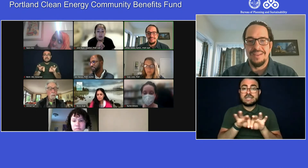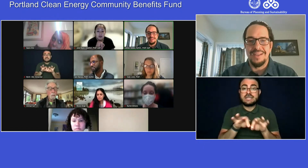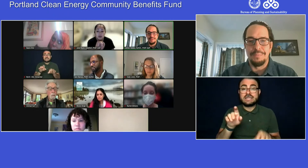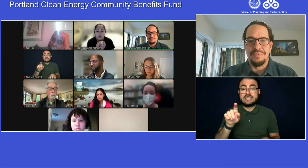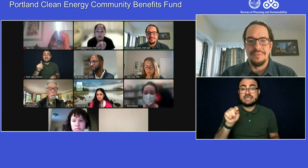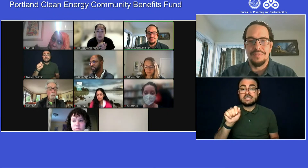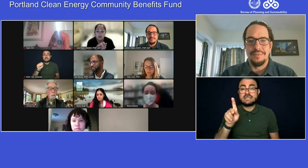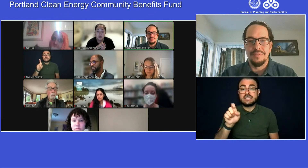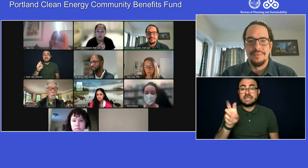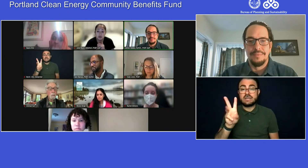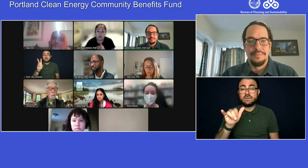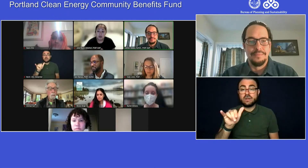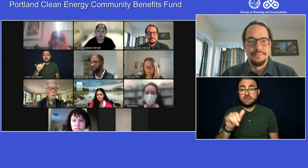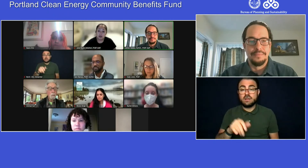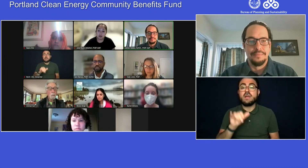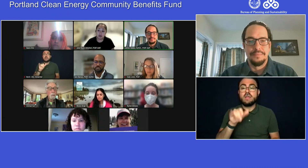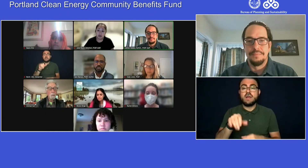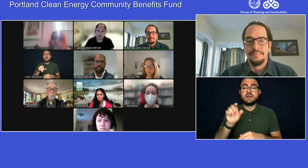hopefully that helps.